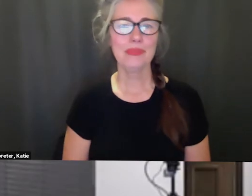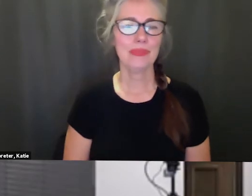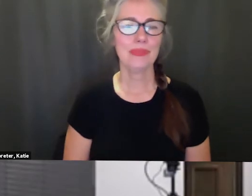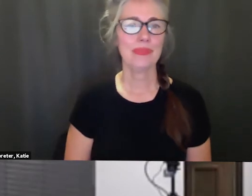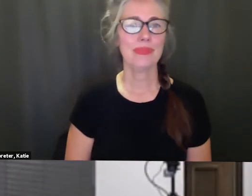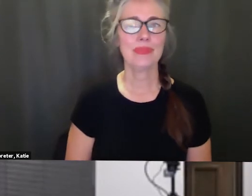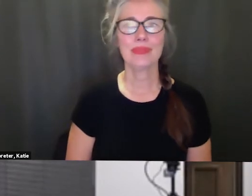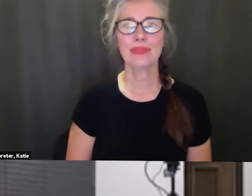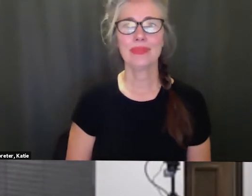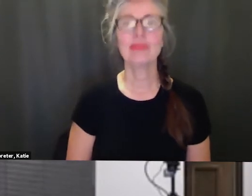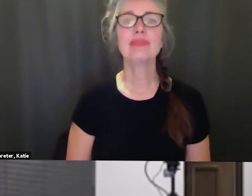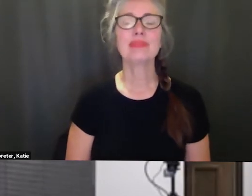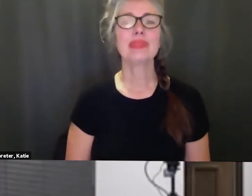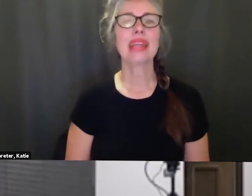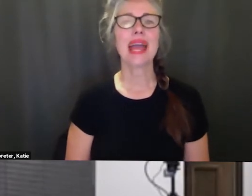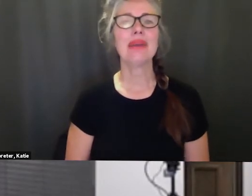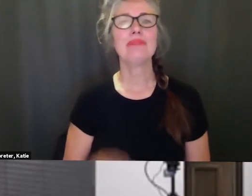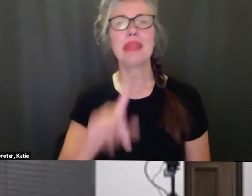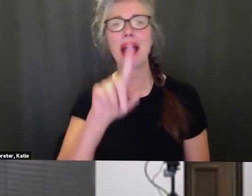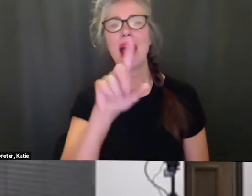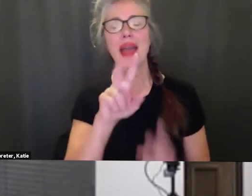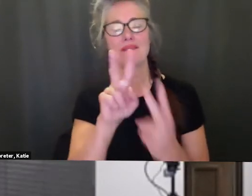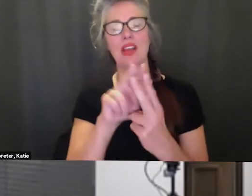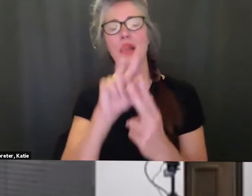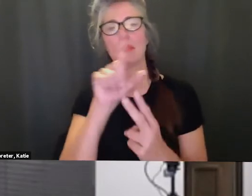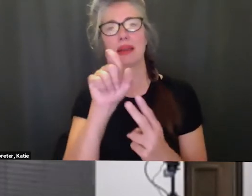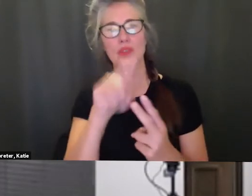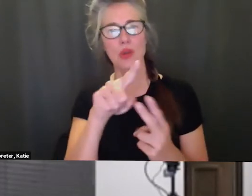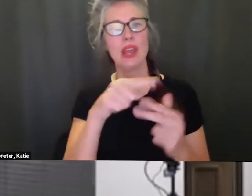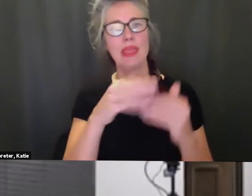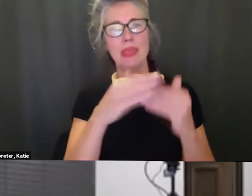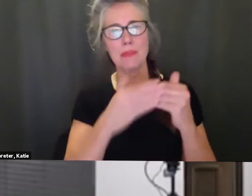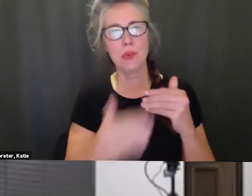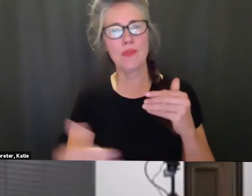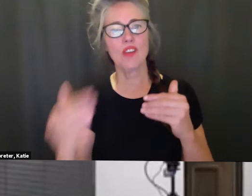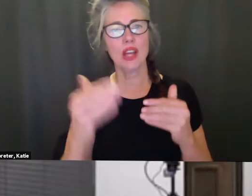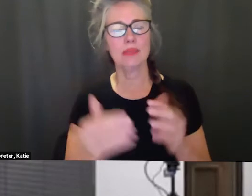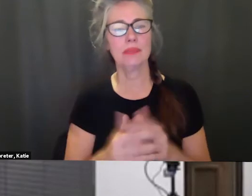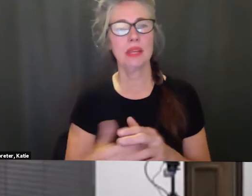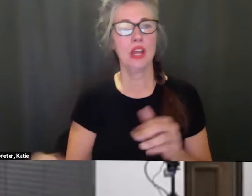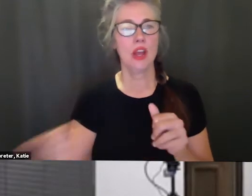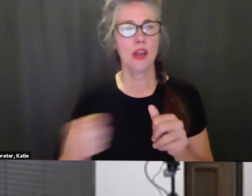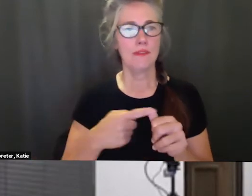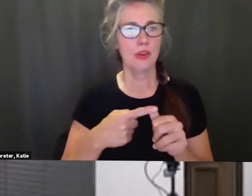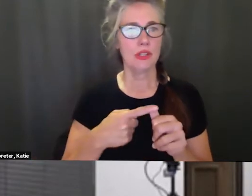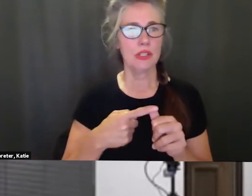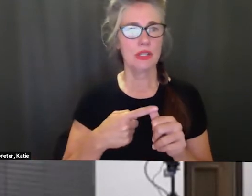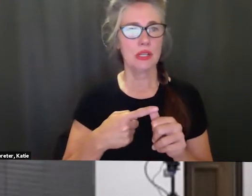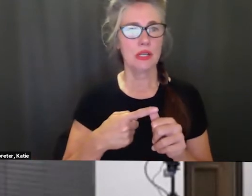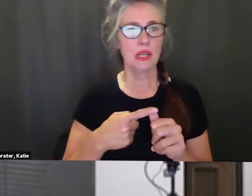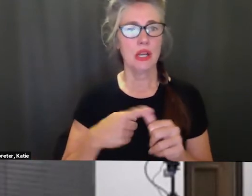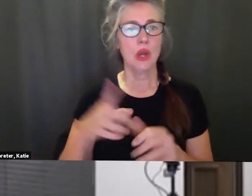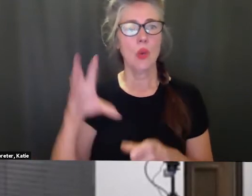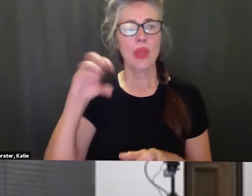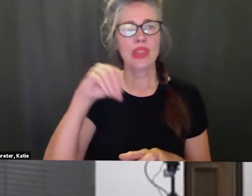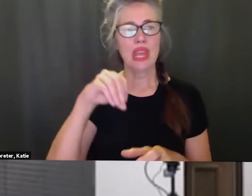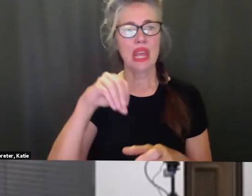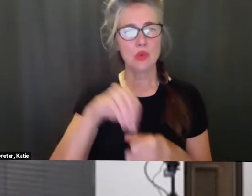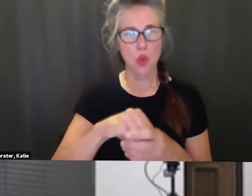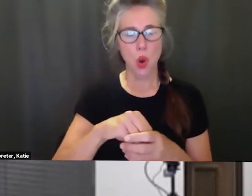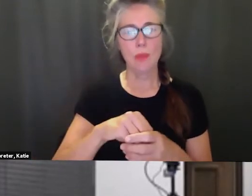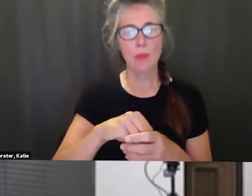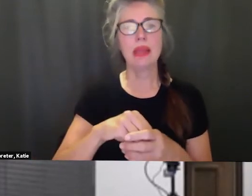Yes, thank you so much. I have a couple of questions, and then we can move on. First of all, with the enrollment projections, the history